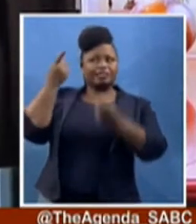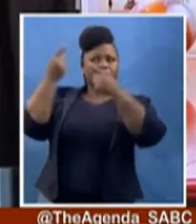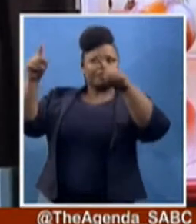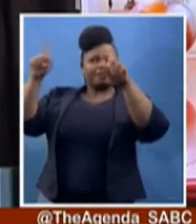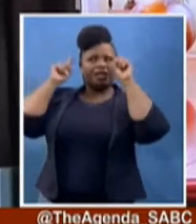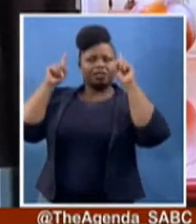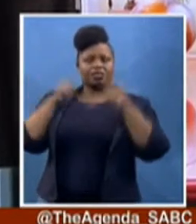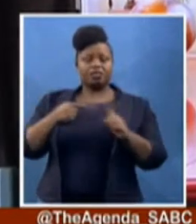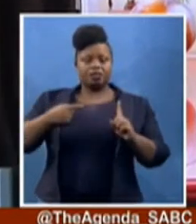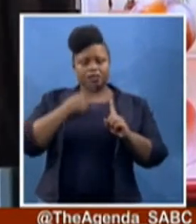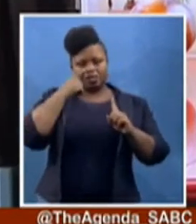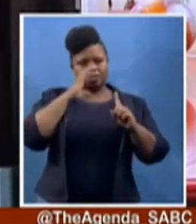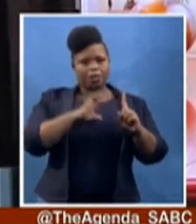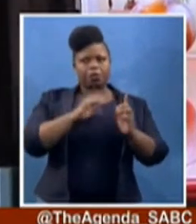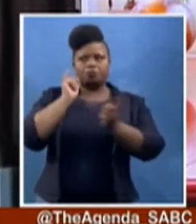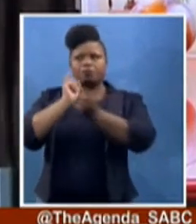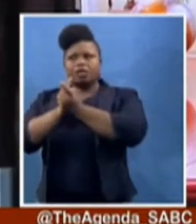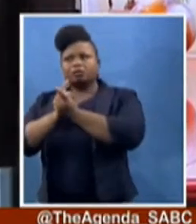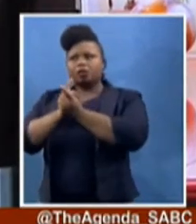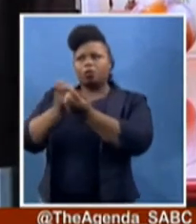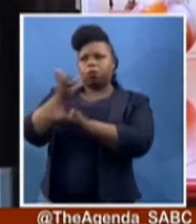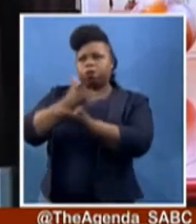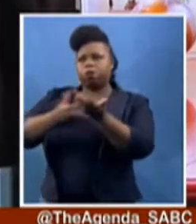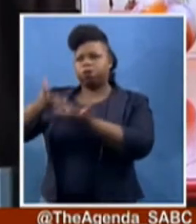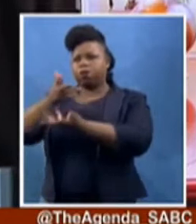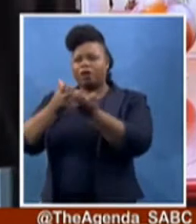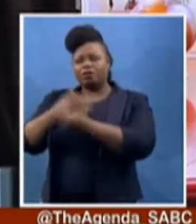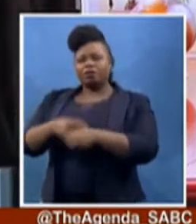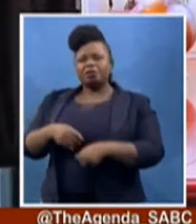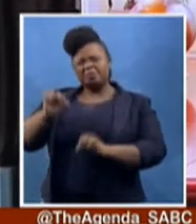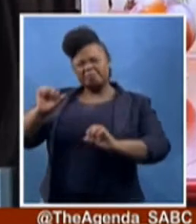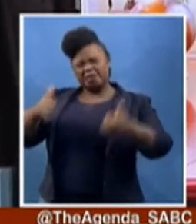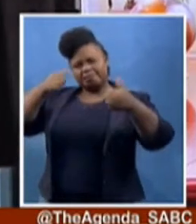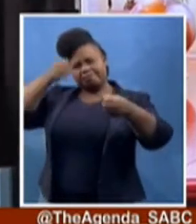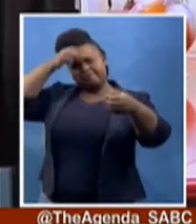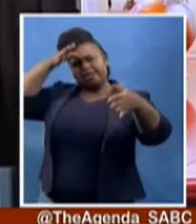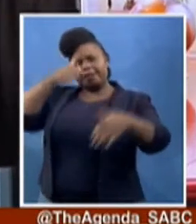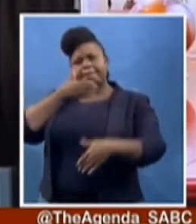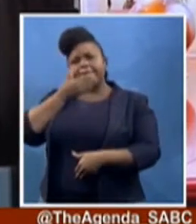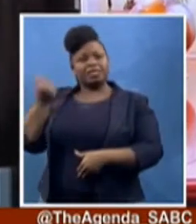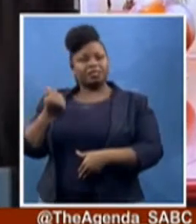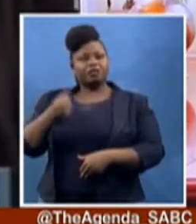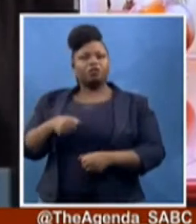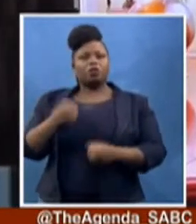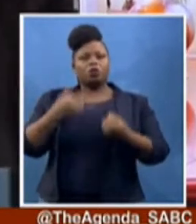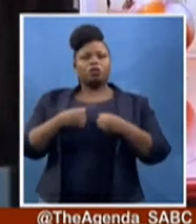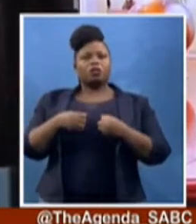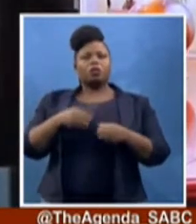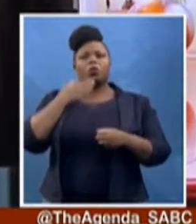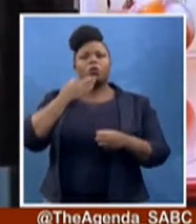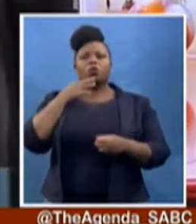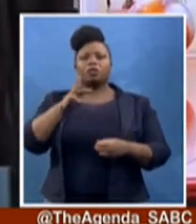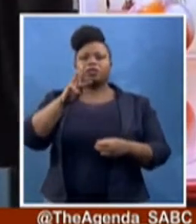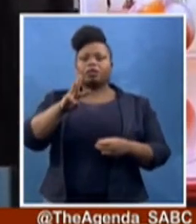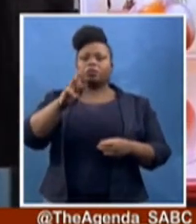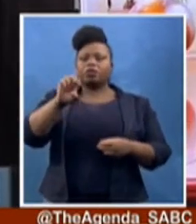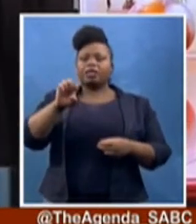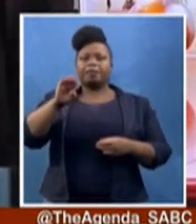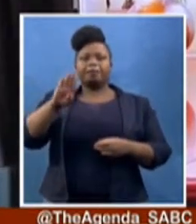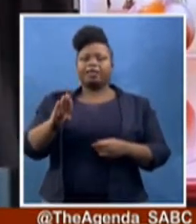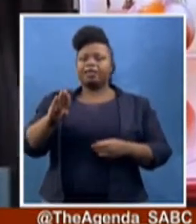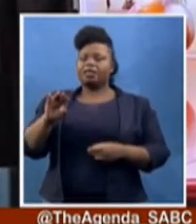of the greatest thinkers of the 20th century, W.E.B. Du Bois. It was Wilberforce